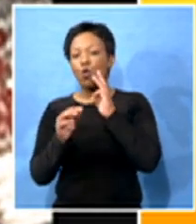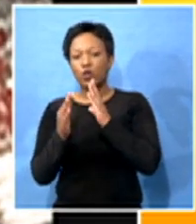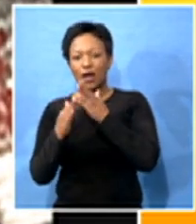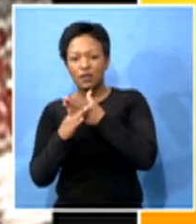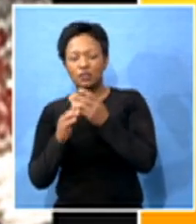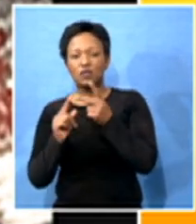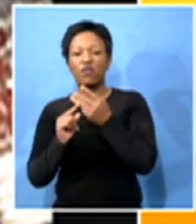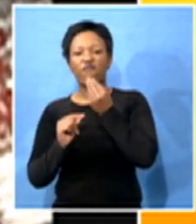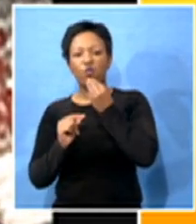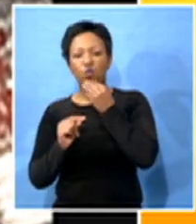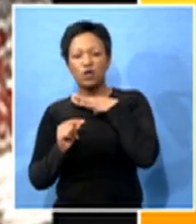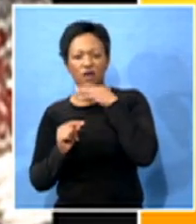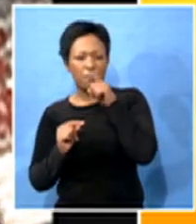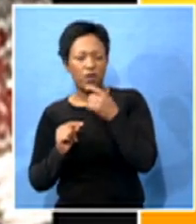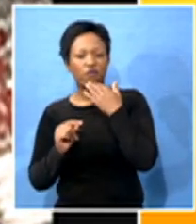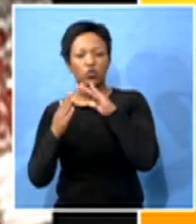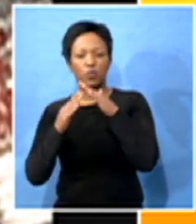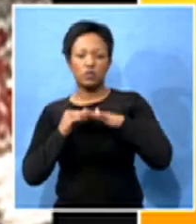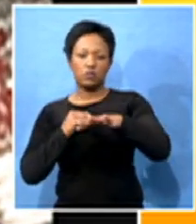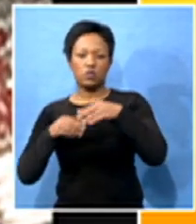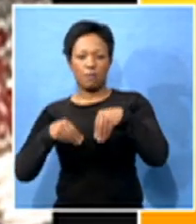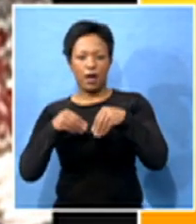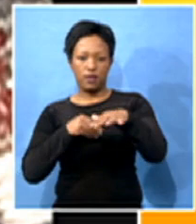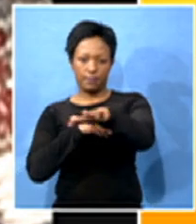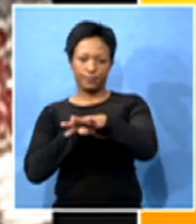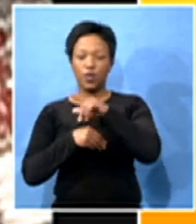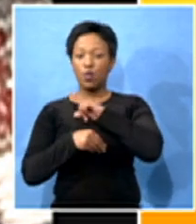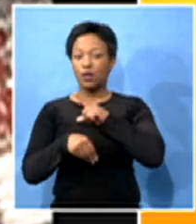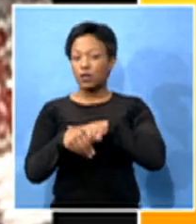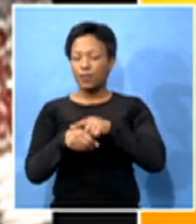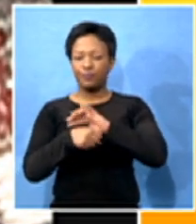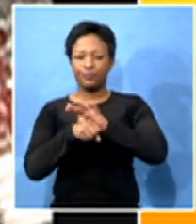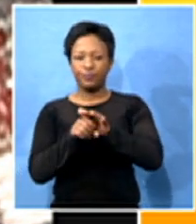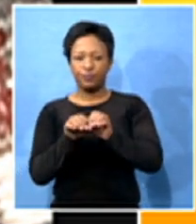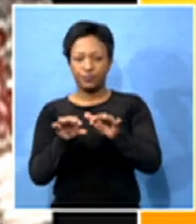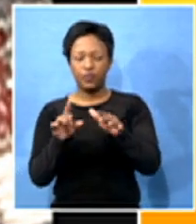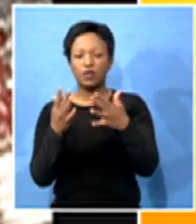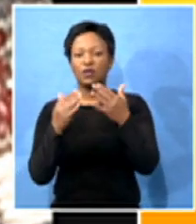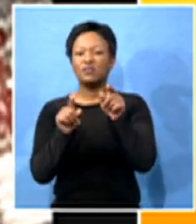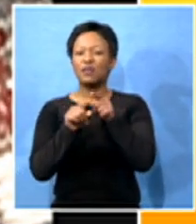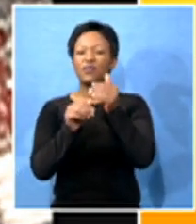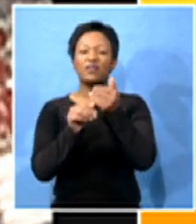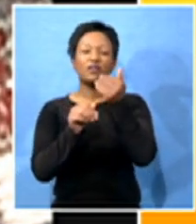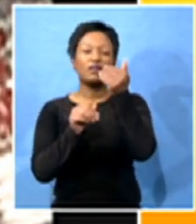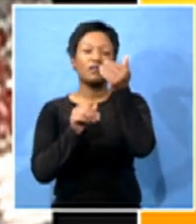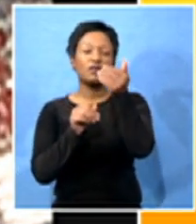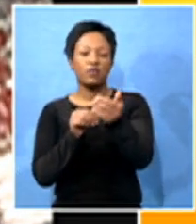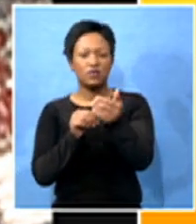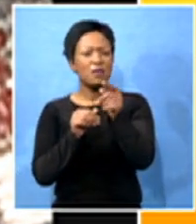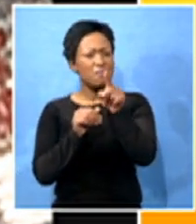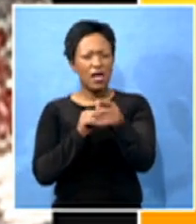food security for communities in the mining areas during COVID-19 and even after, it should have already been there